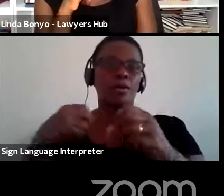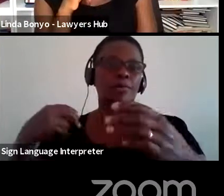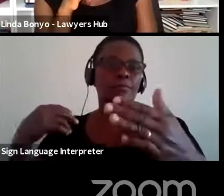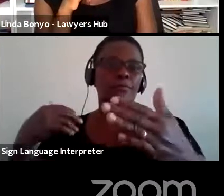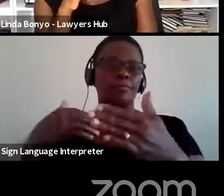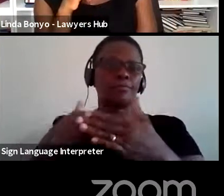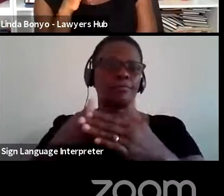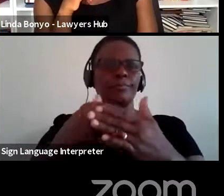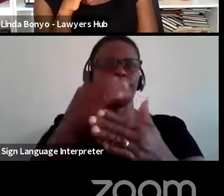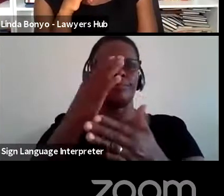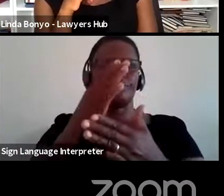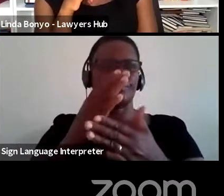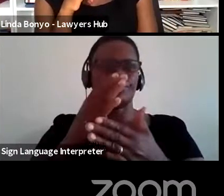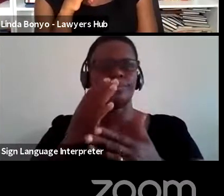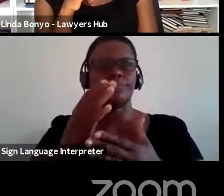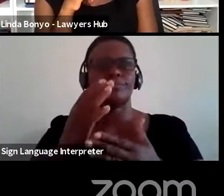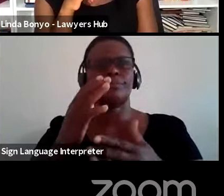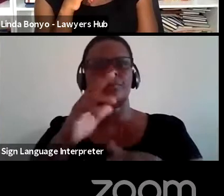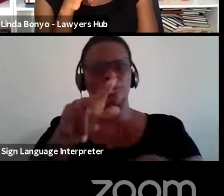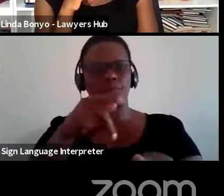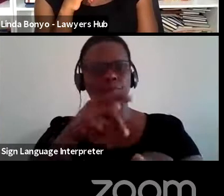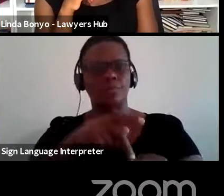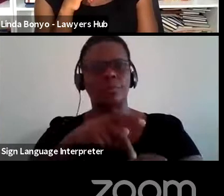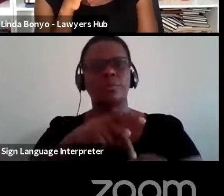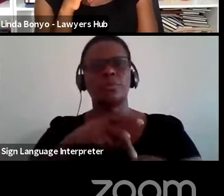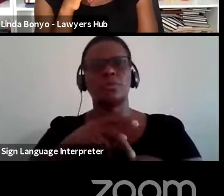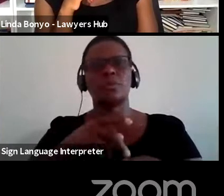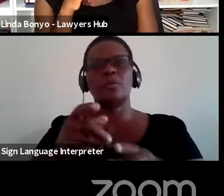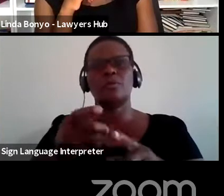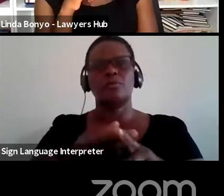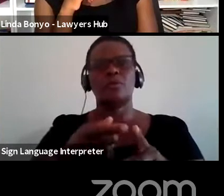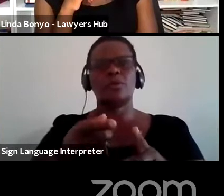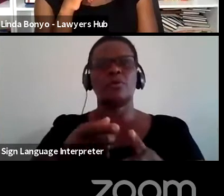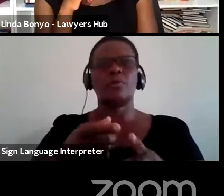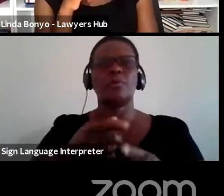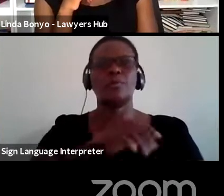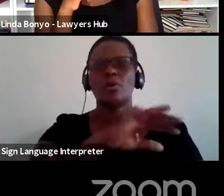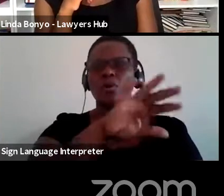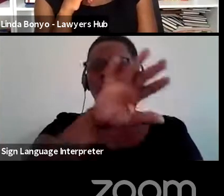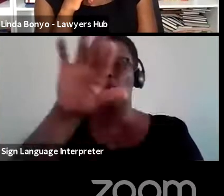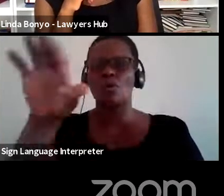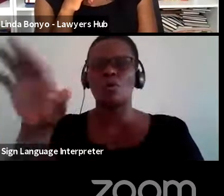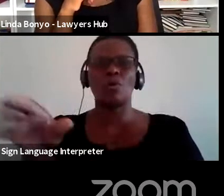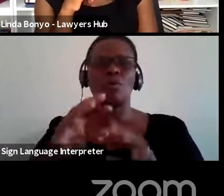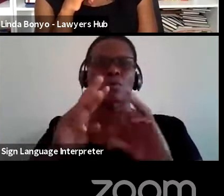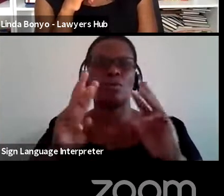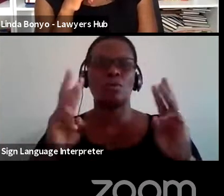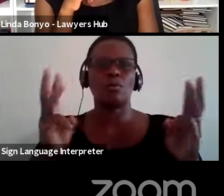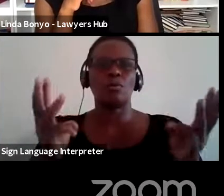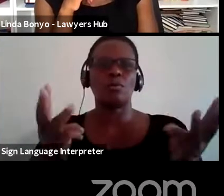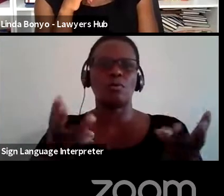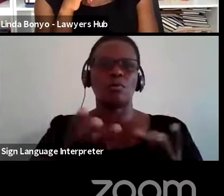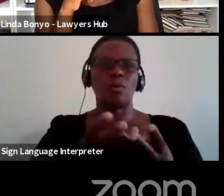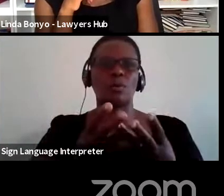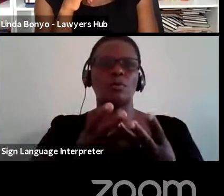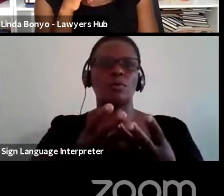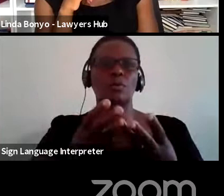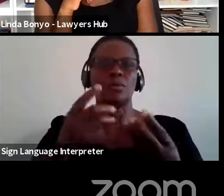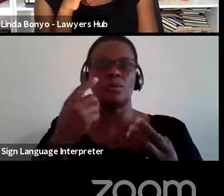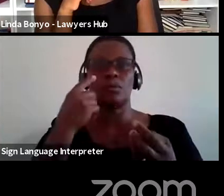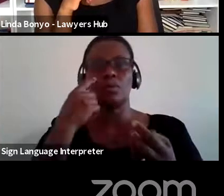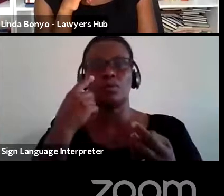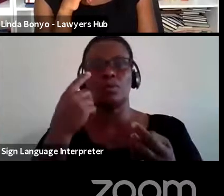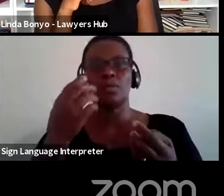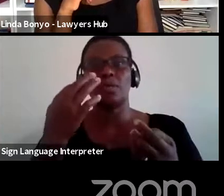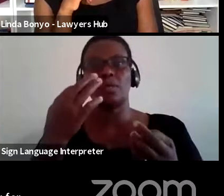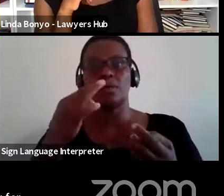world and to revise them so they can be continue to be a living document and guidance